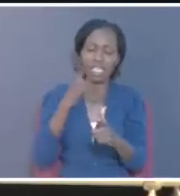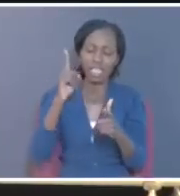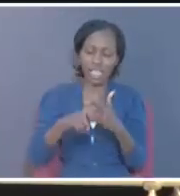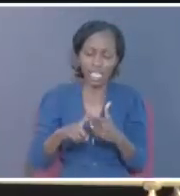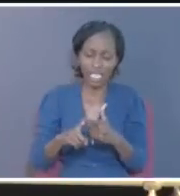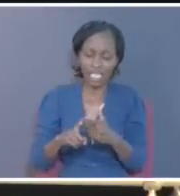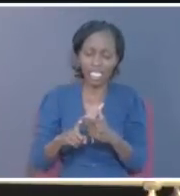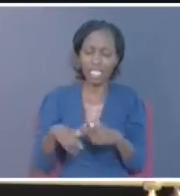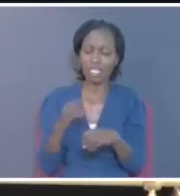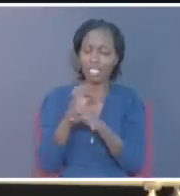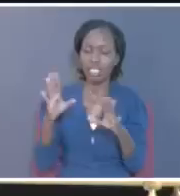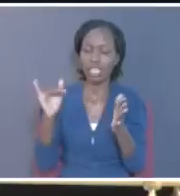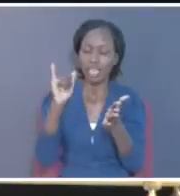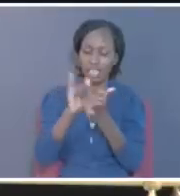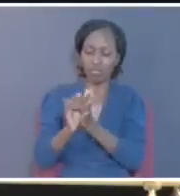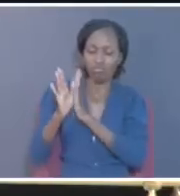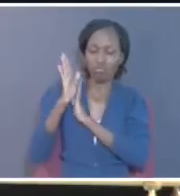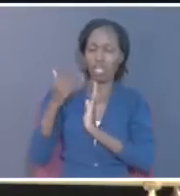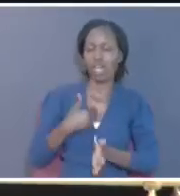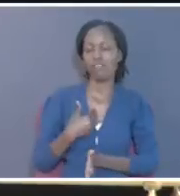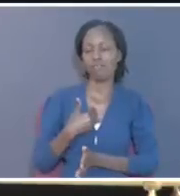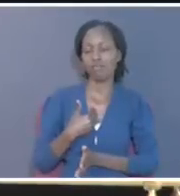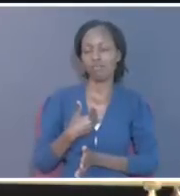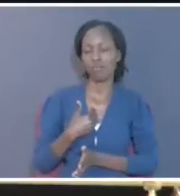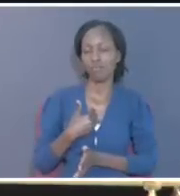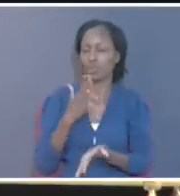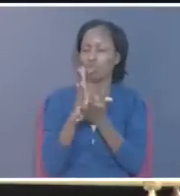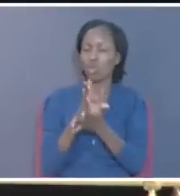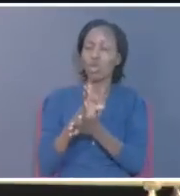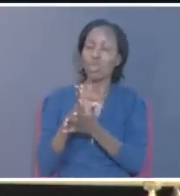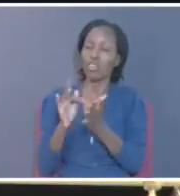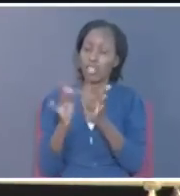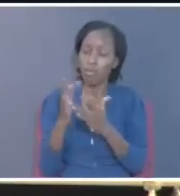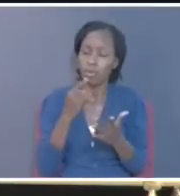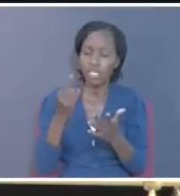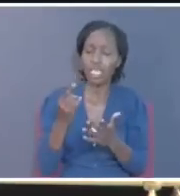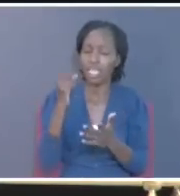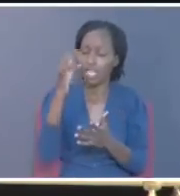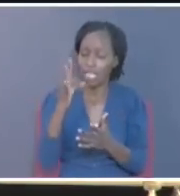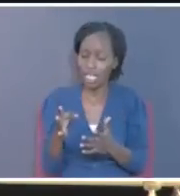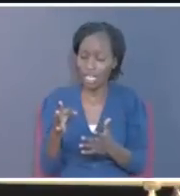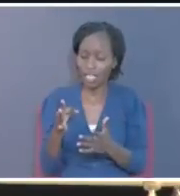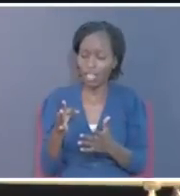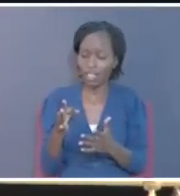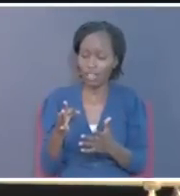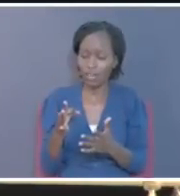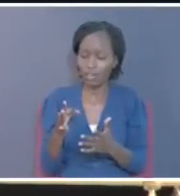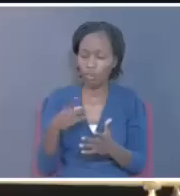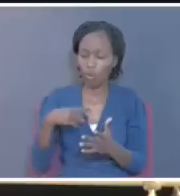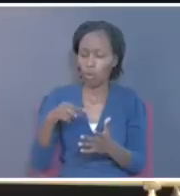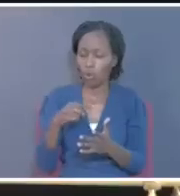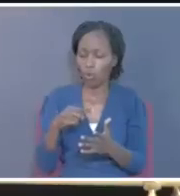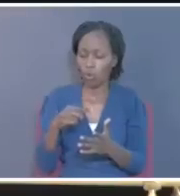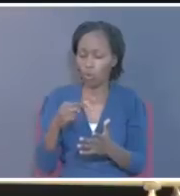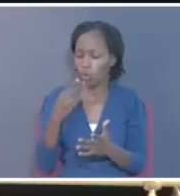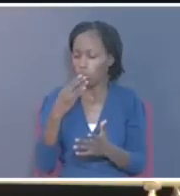that we try to do anything, Jehovah. Indeed, your word tells us even if we should cast dice, Father, it is